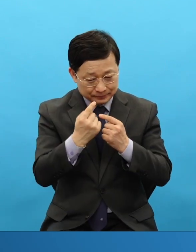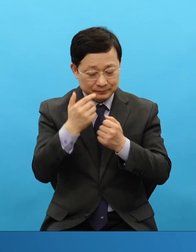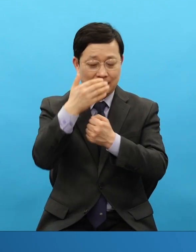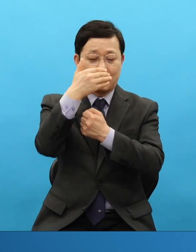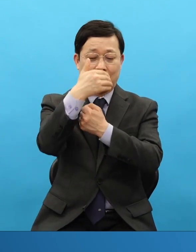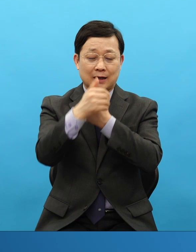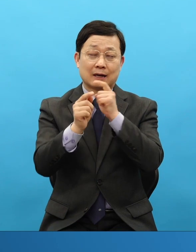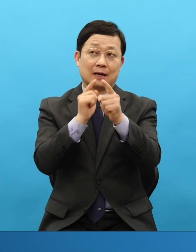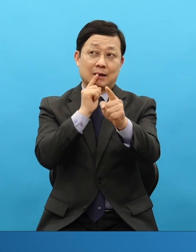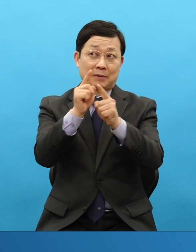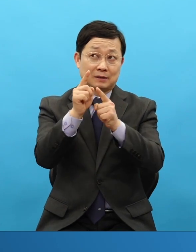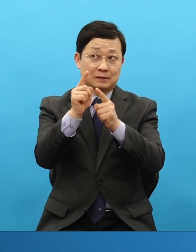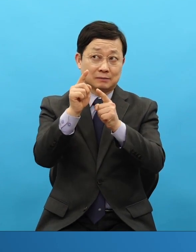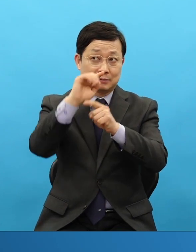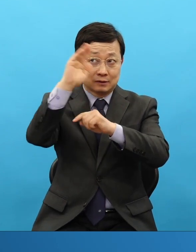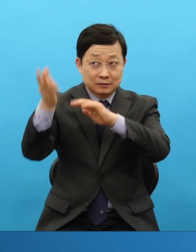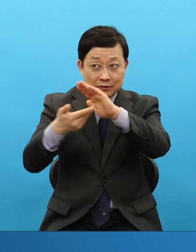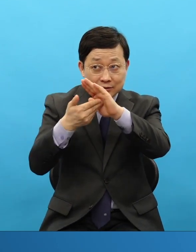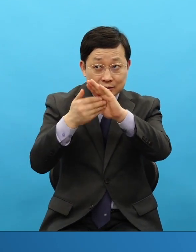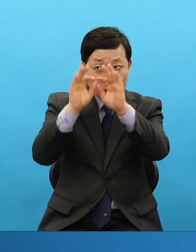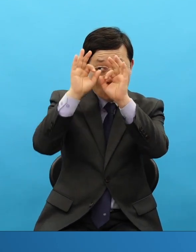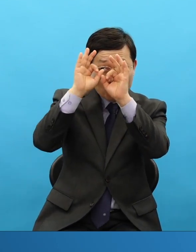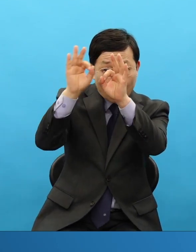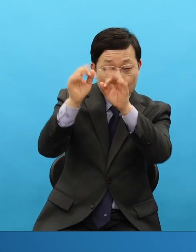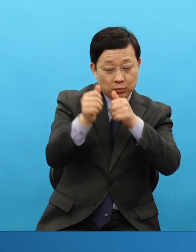things, follow the fulfillment of the word.